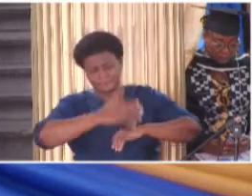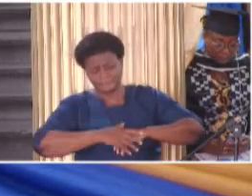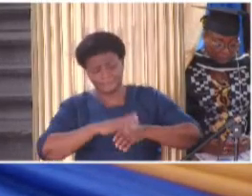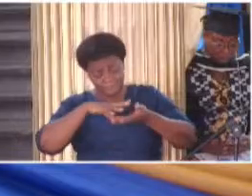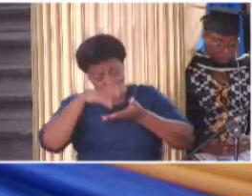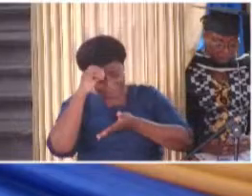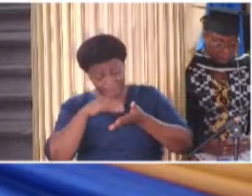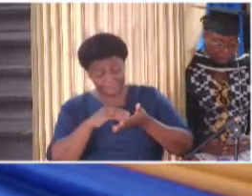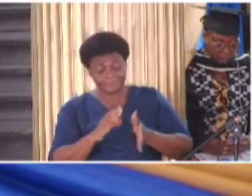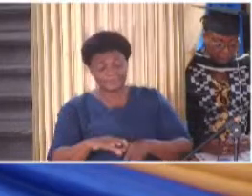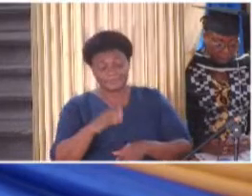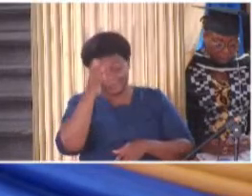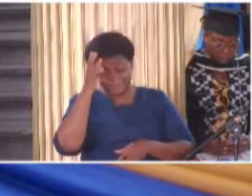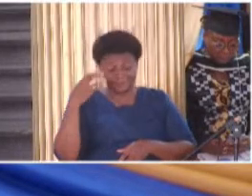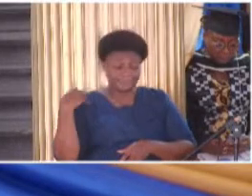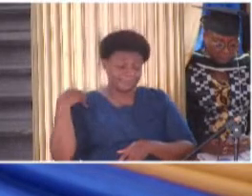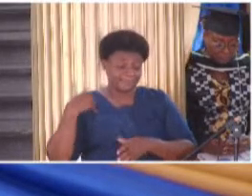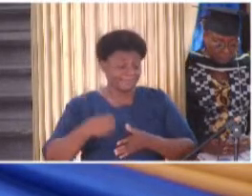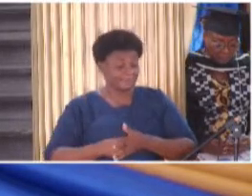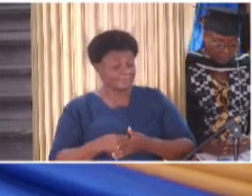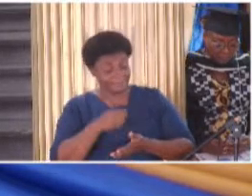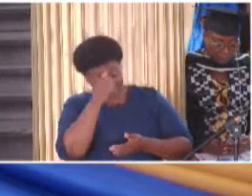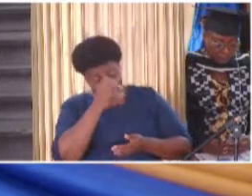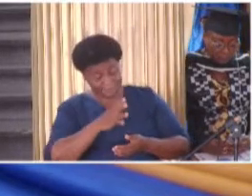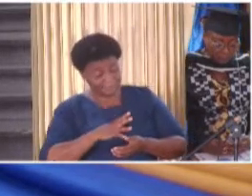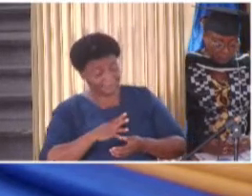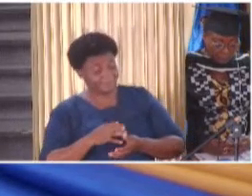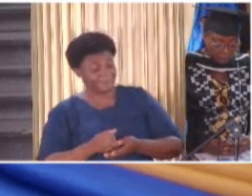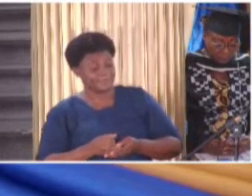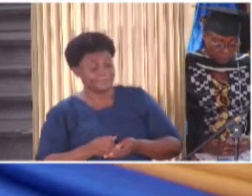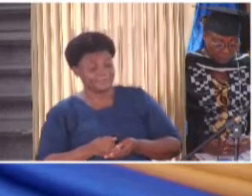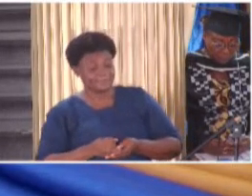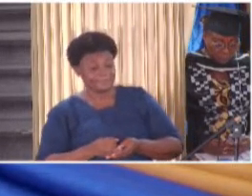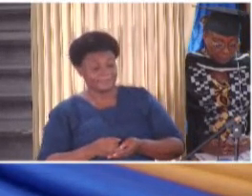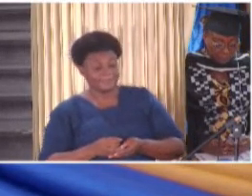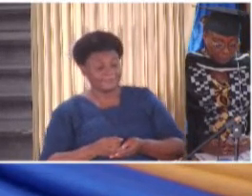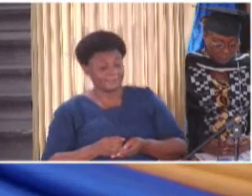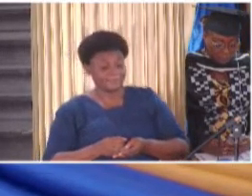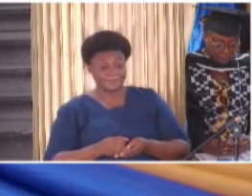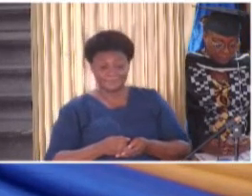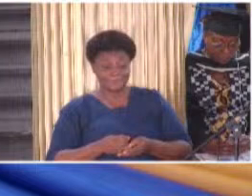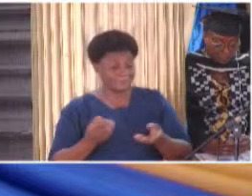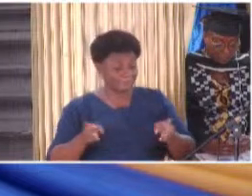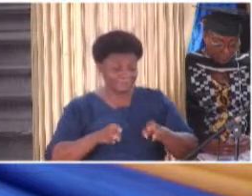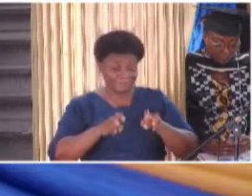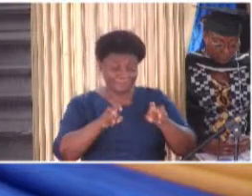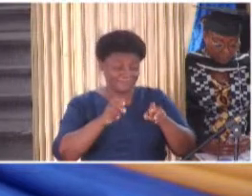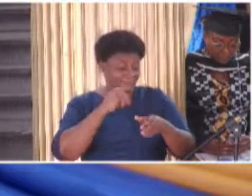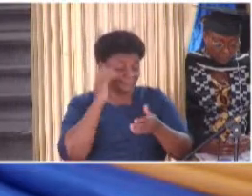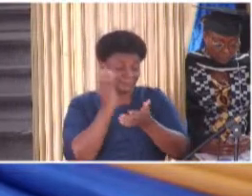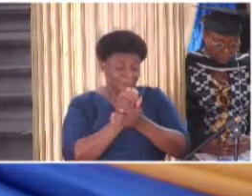Chancellor, ladies and gentlemen, your journey does not stop at employment.